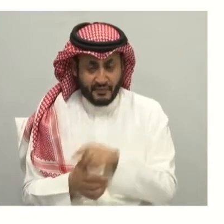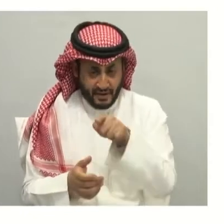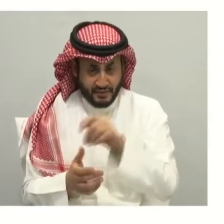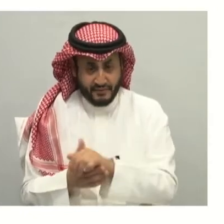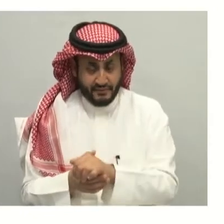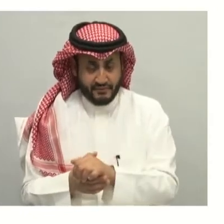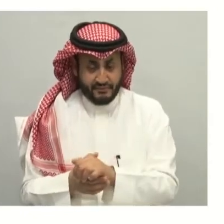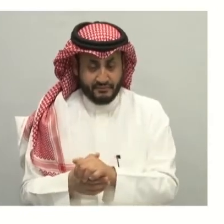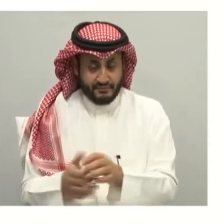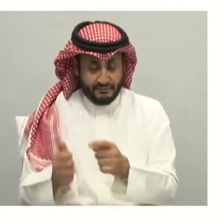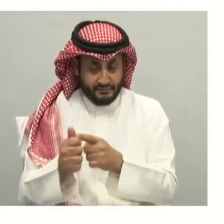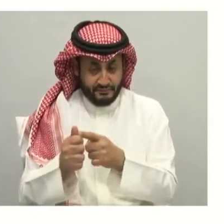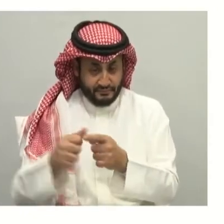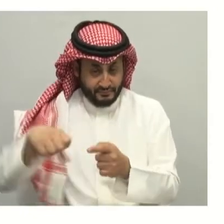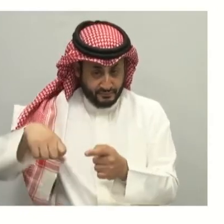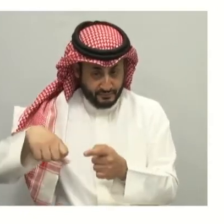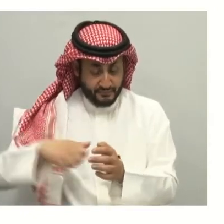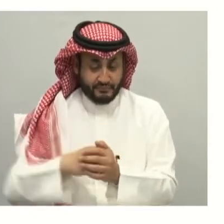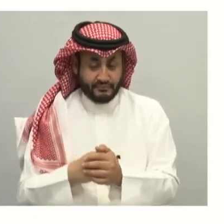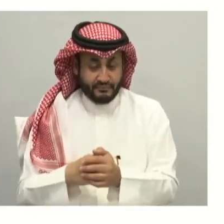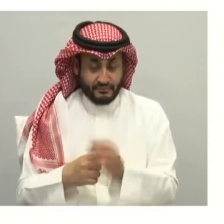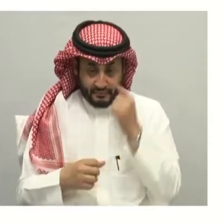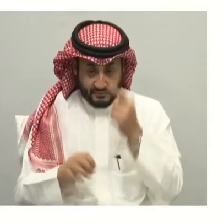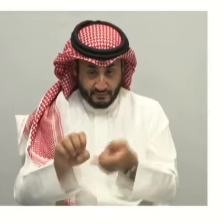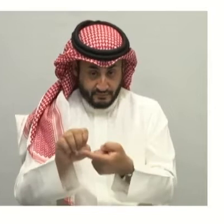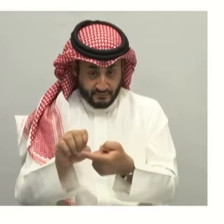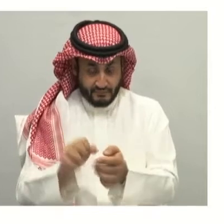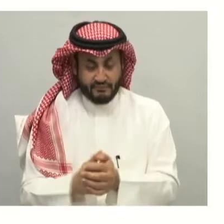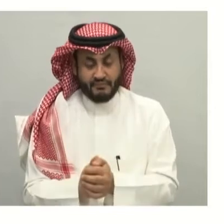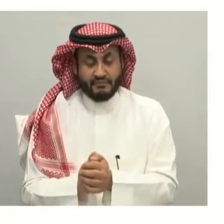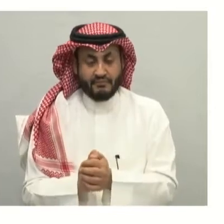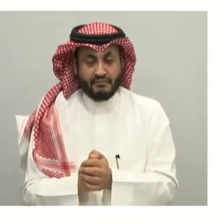A, A, tape.